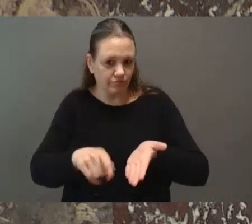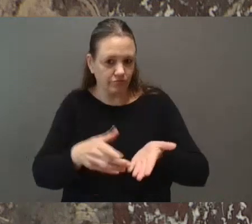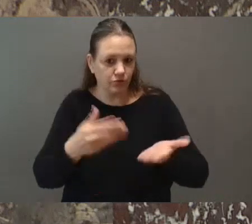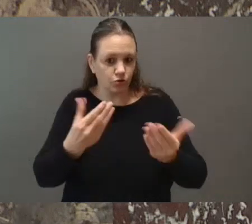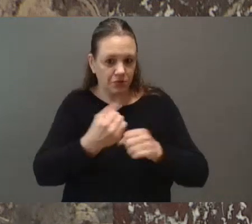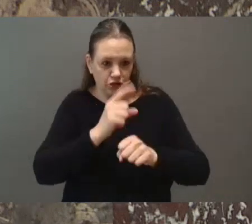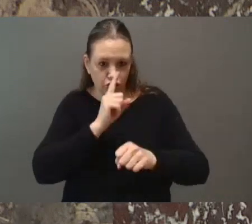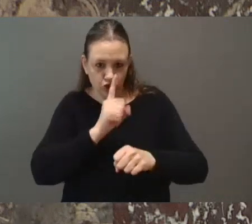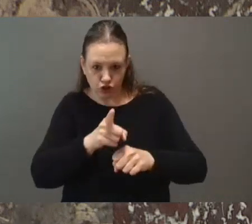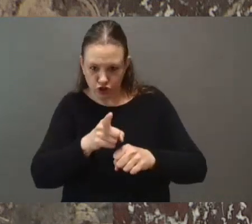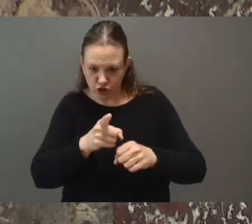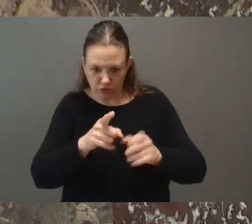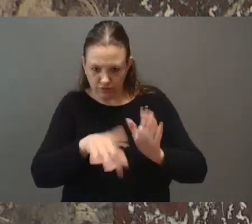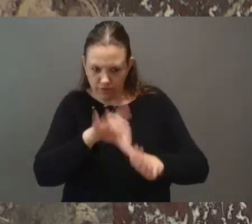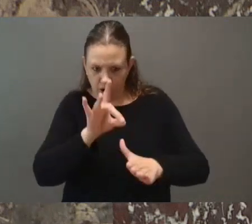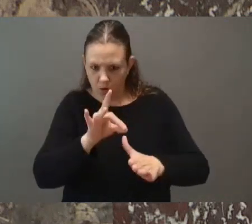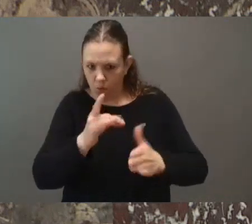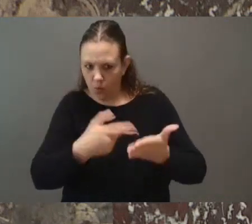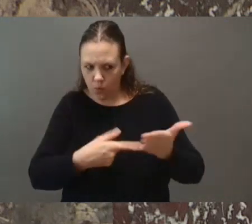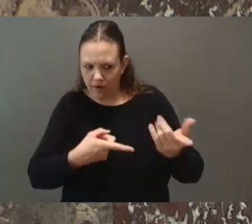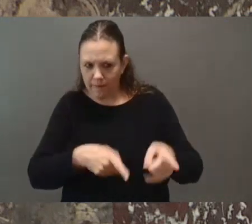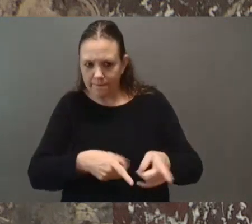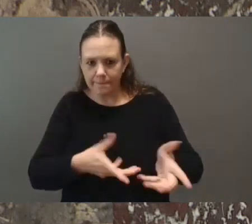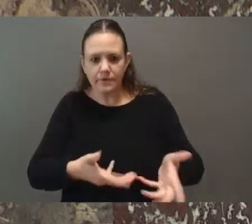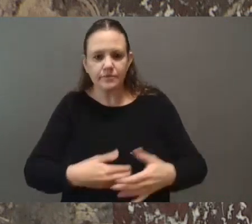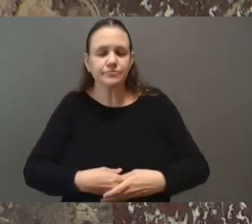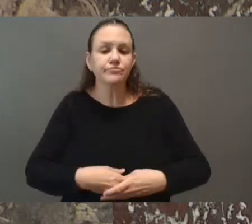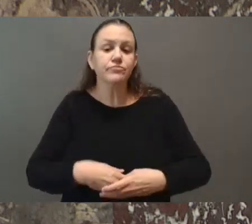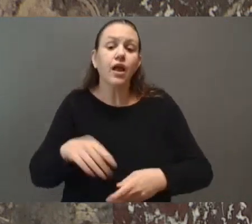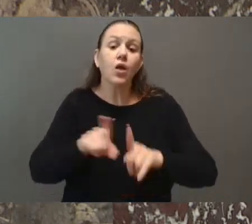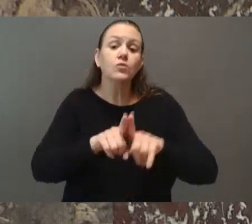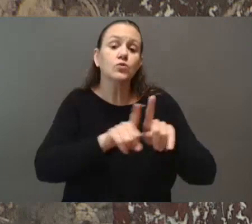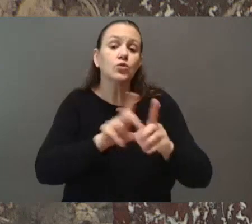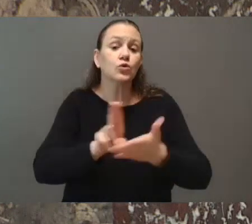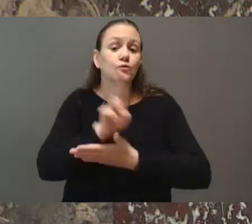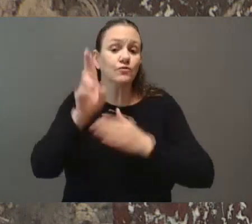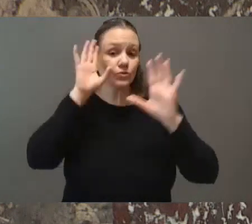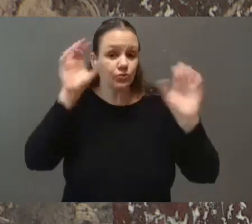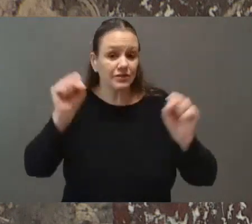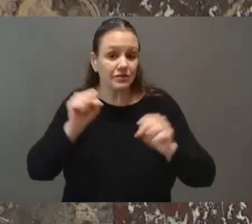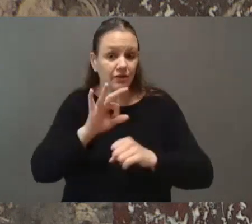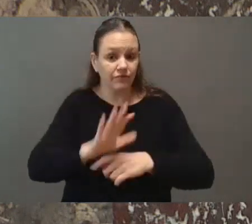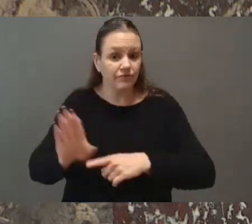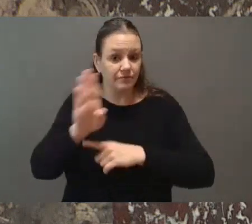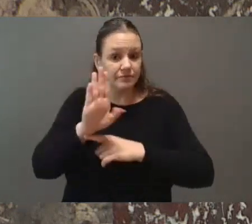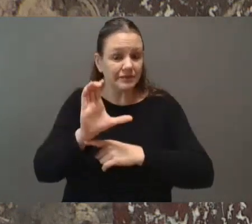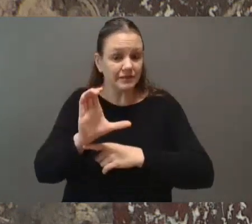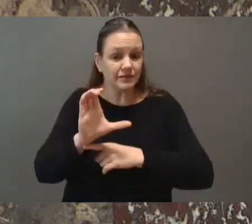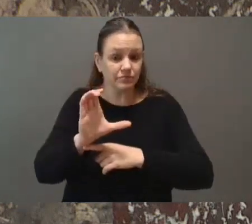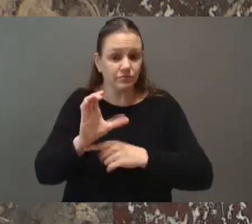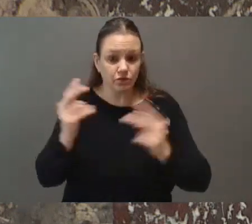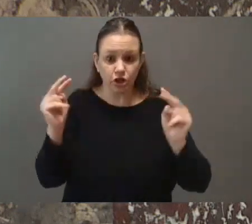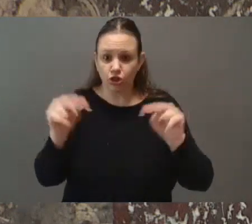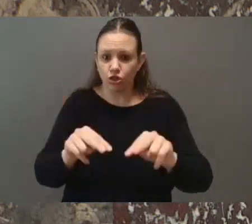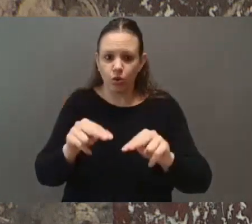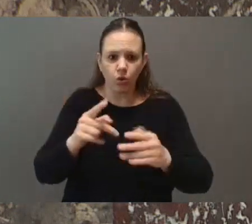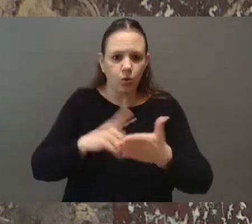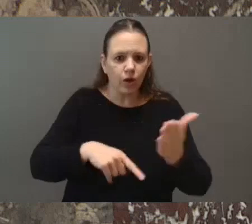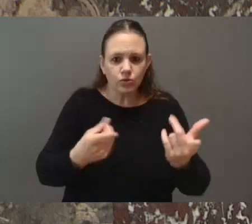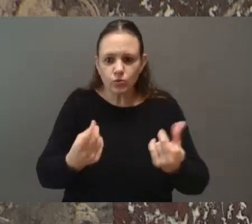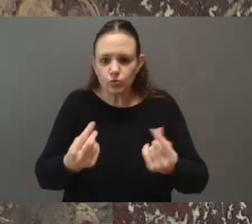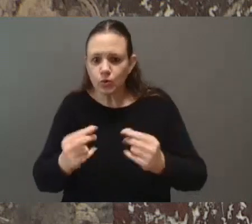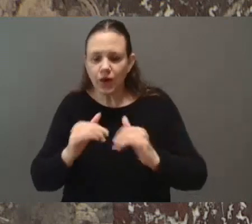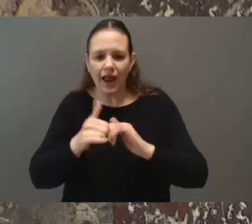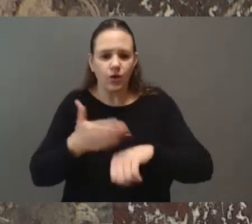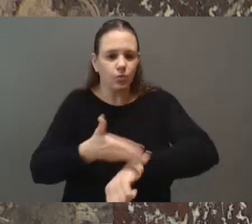campuses. We have naloxone available for every post-secondary institution. And this is the